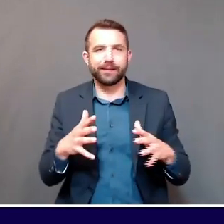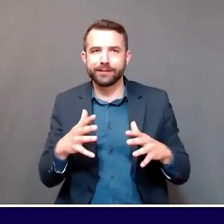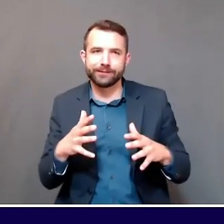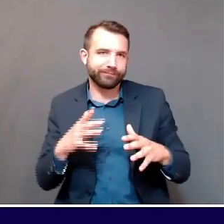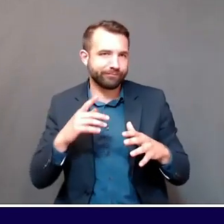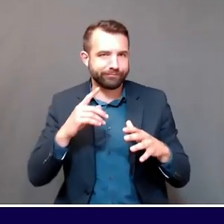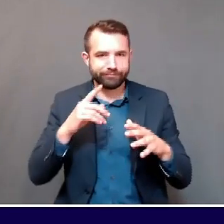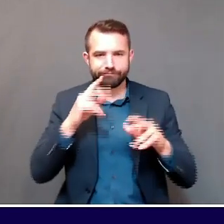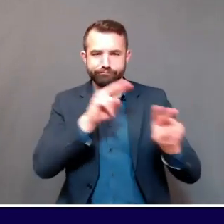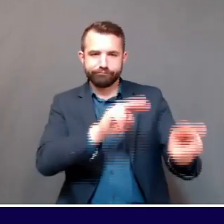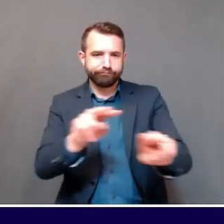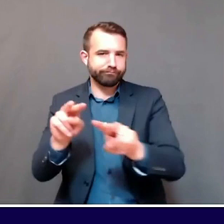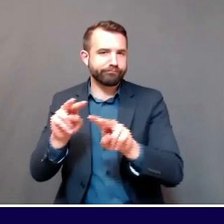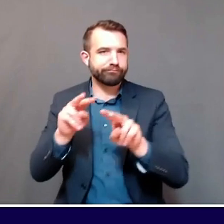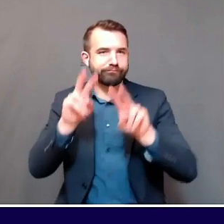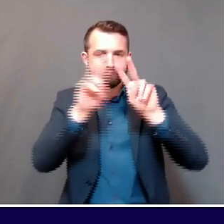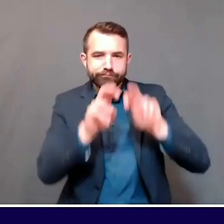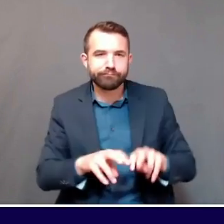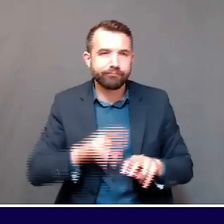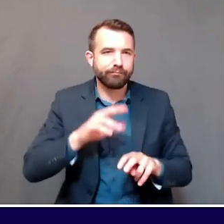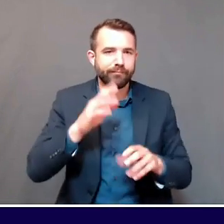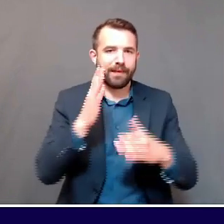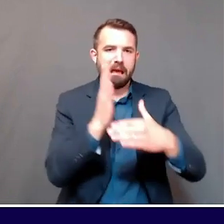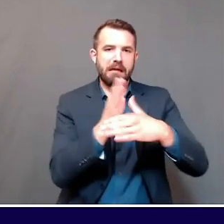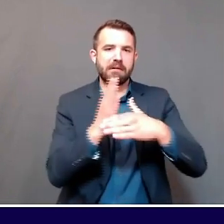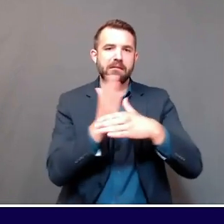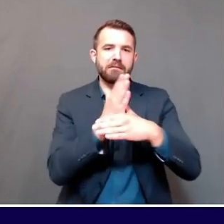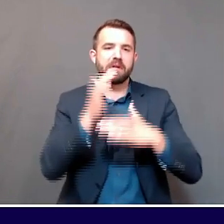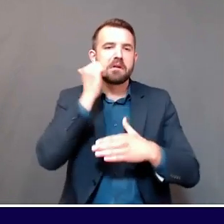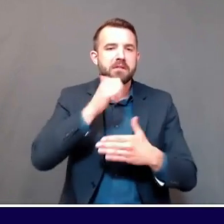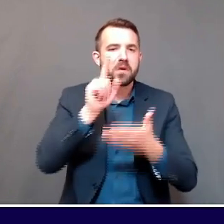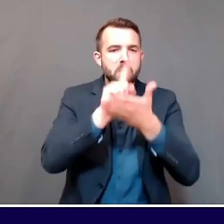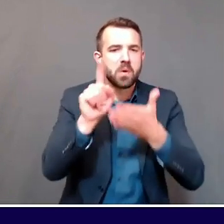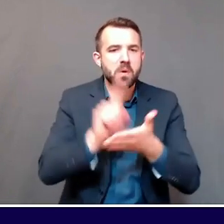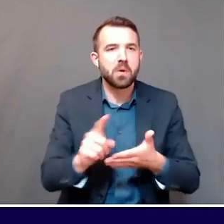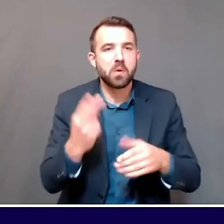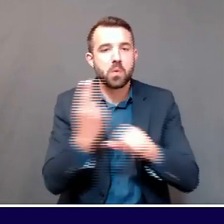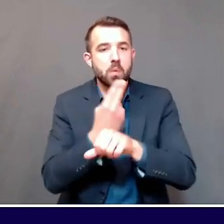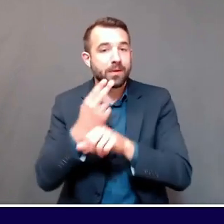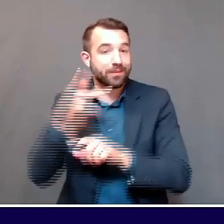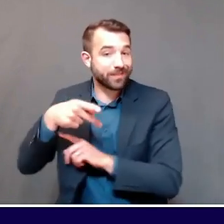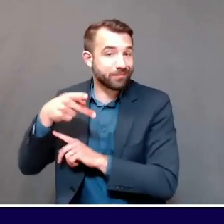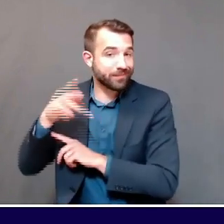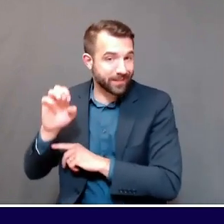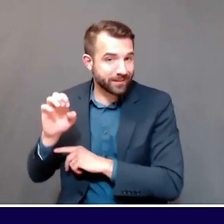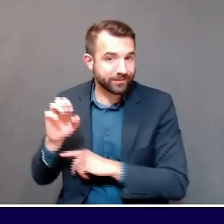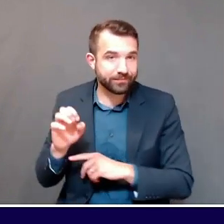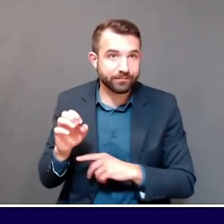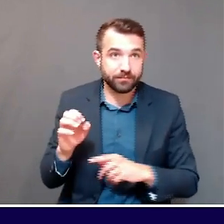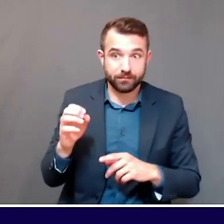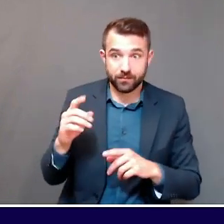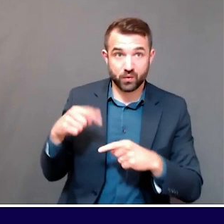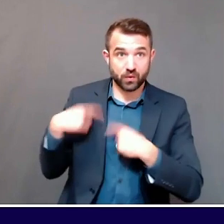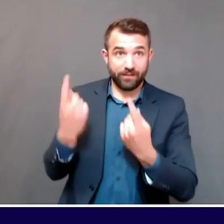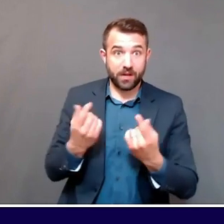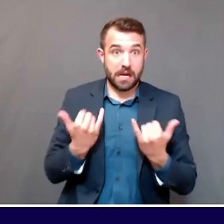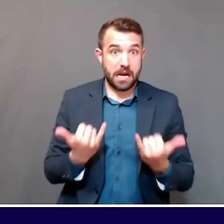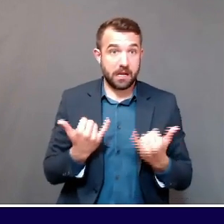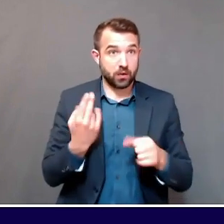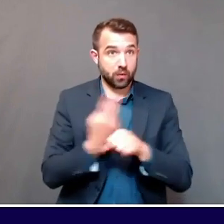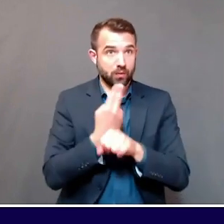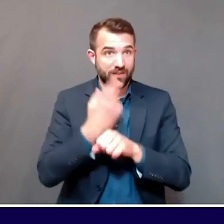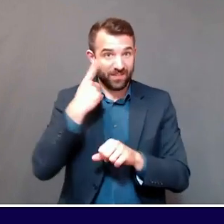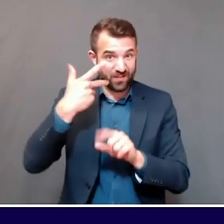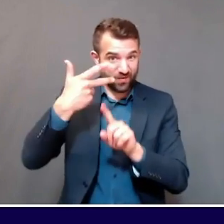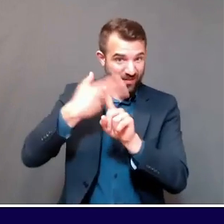utilization of PPE and using that as a basis on which to make projections about what PPE use might be,